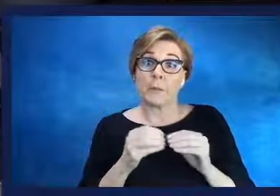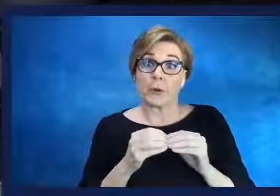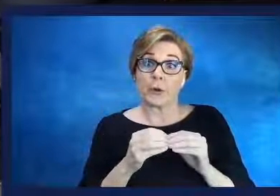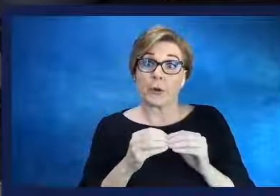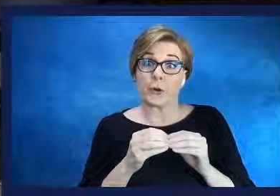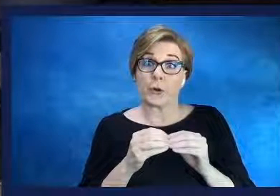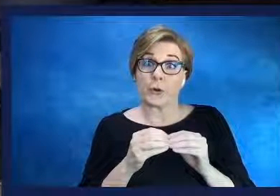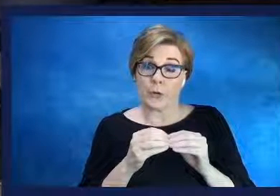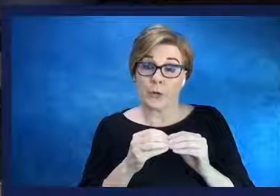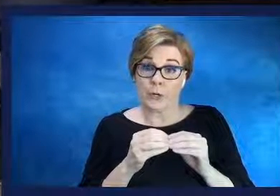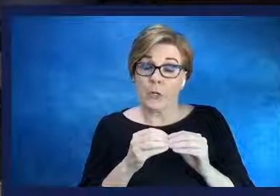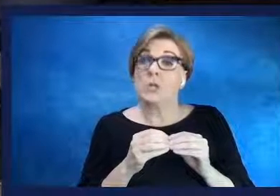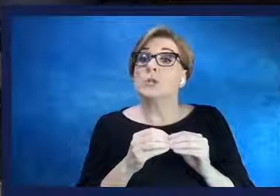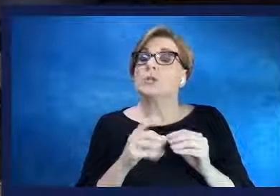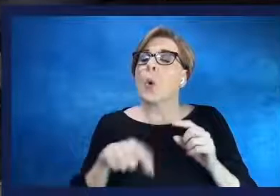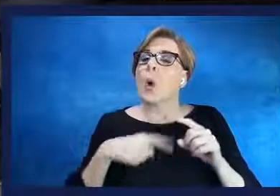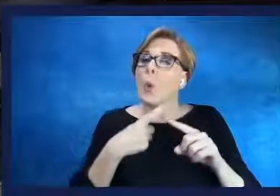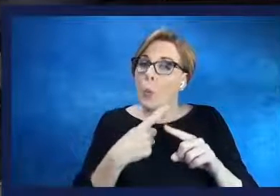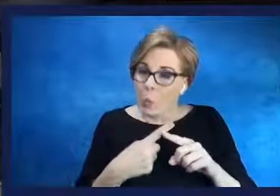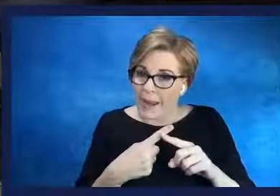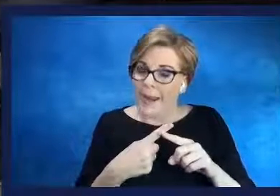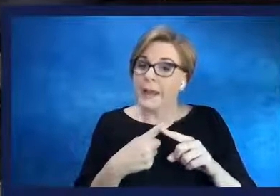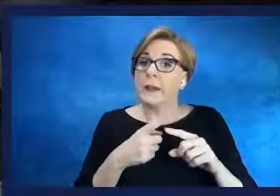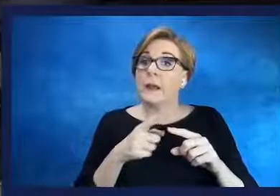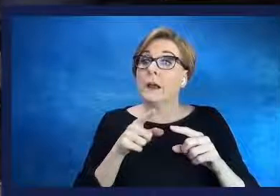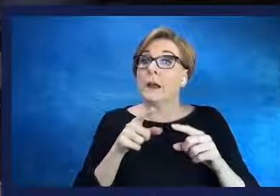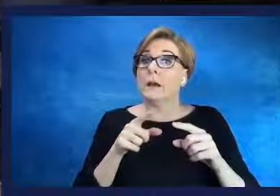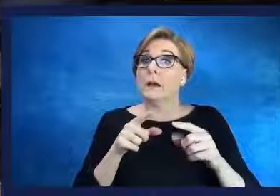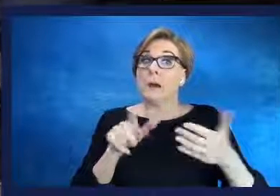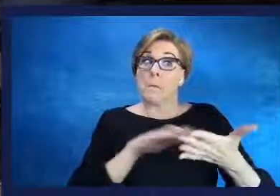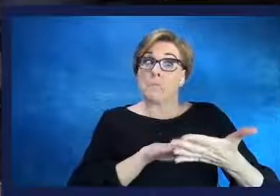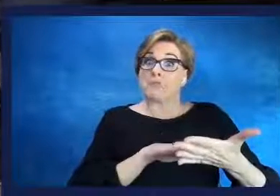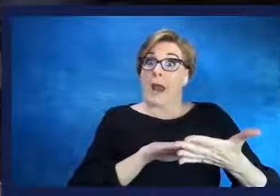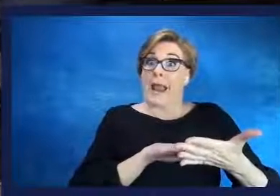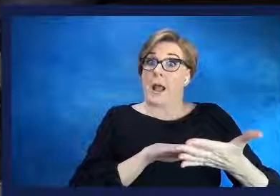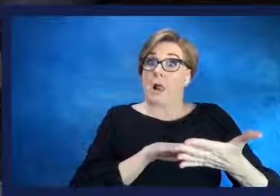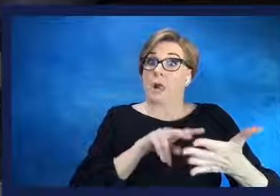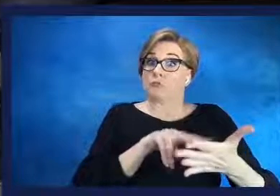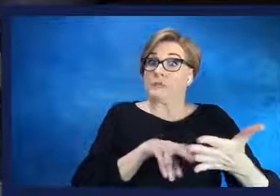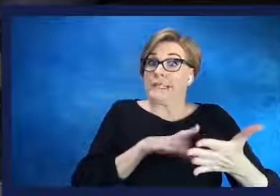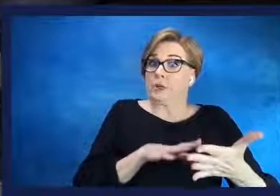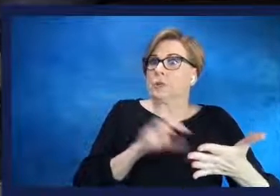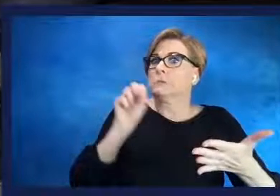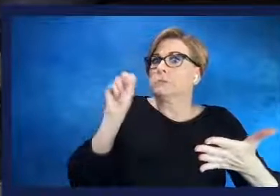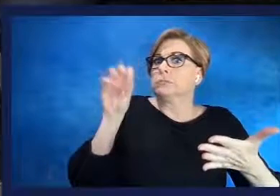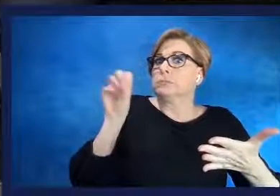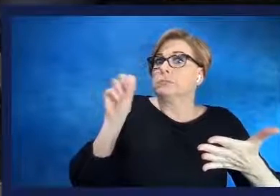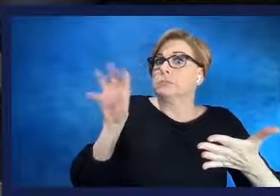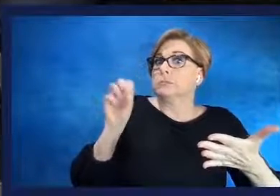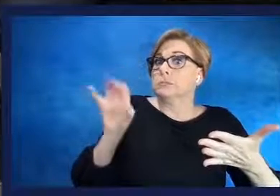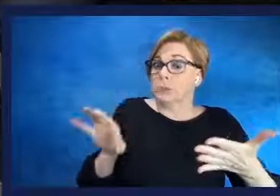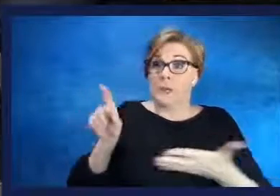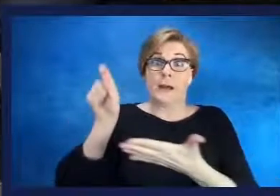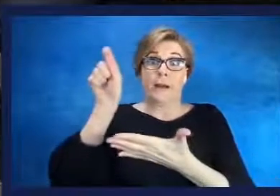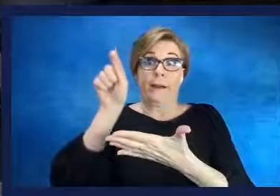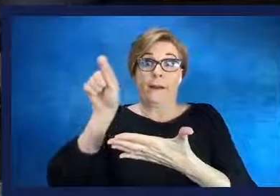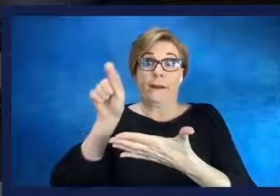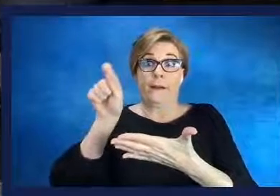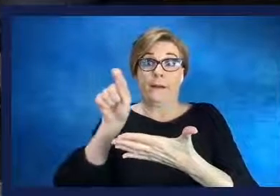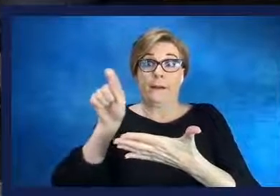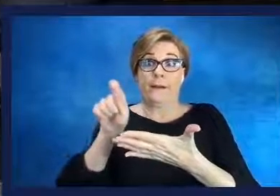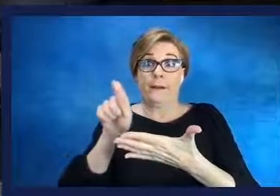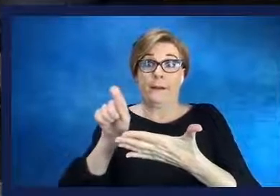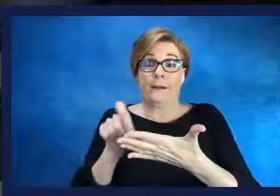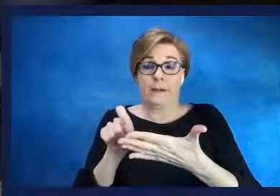and they put like a marrying number on the original ballot, and then they put that on the duplicated ballot as well, so they can always be tied